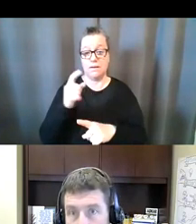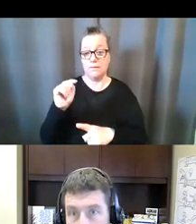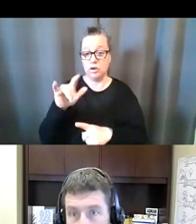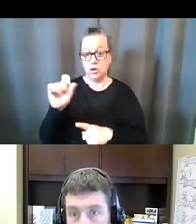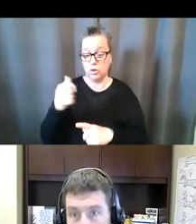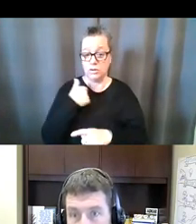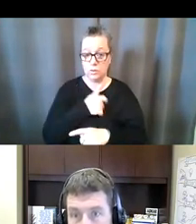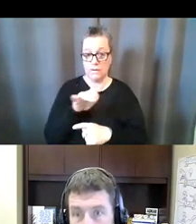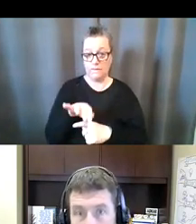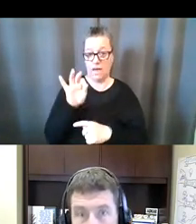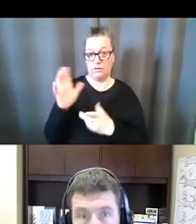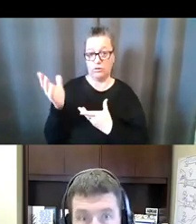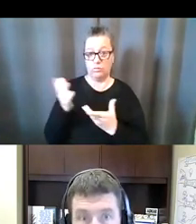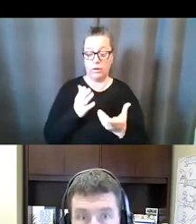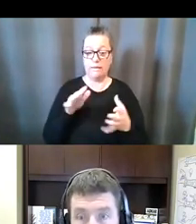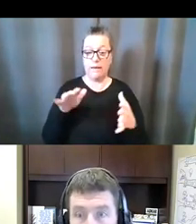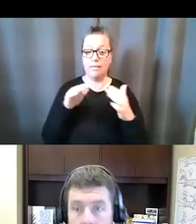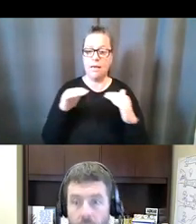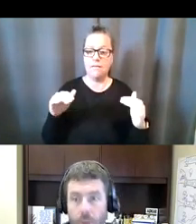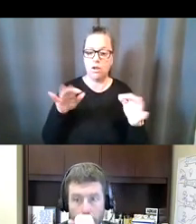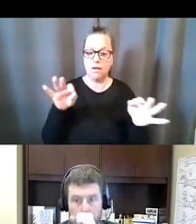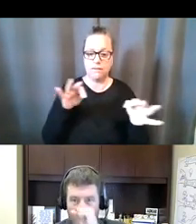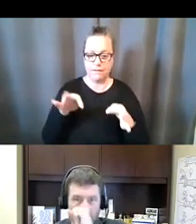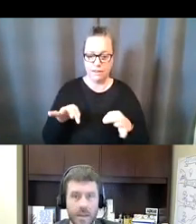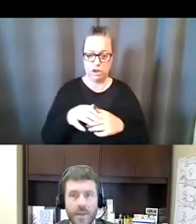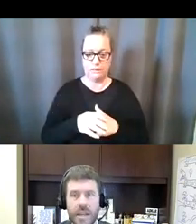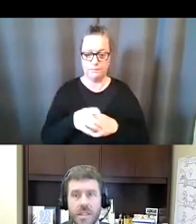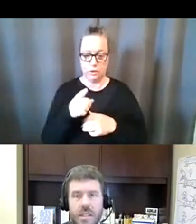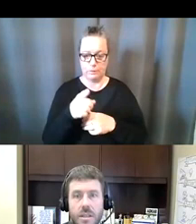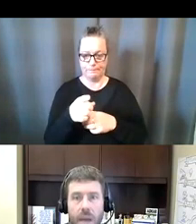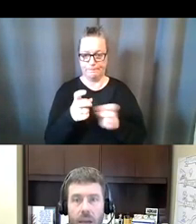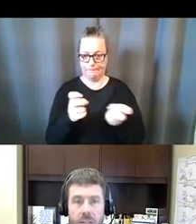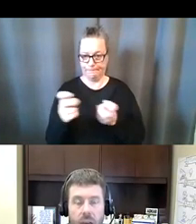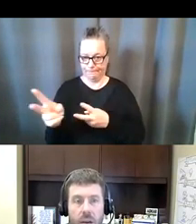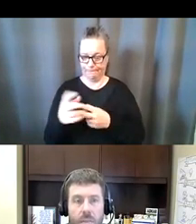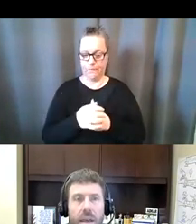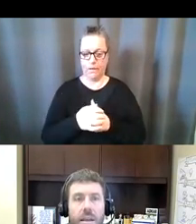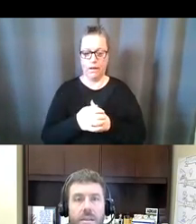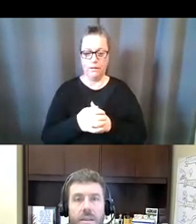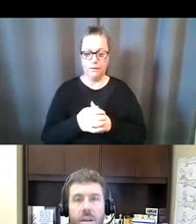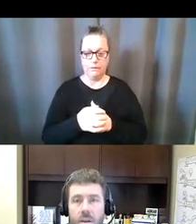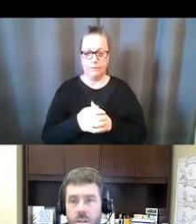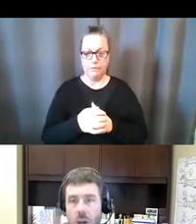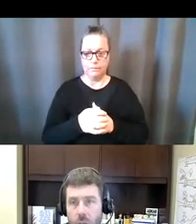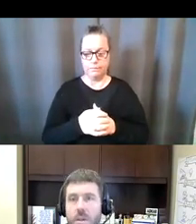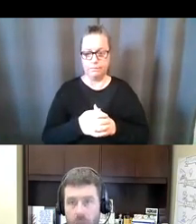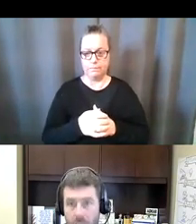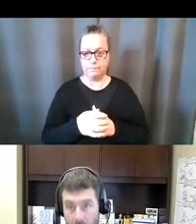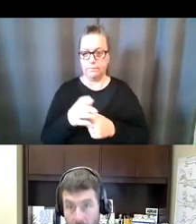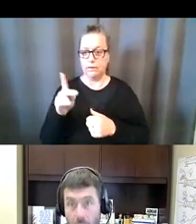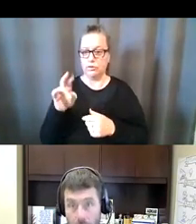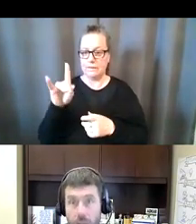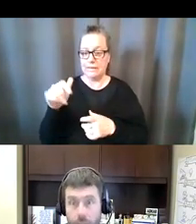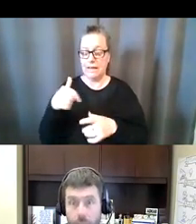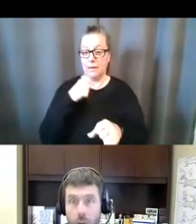terms of bringing that level of definition. So I chatted in the defining change impact, and Christy, I'll work with you to get